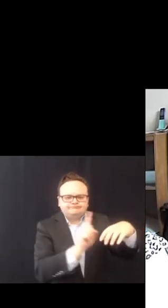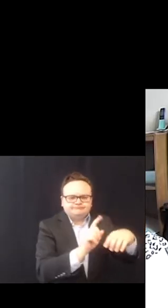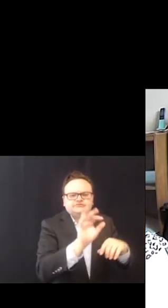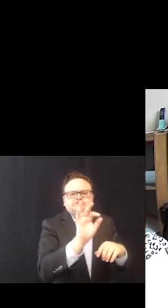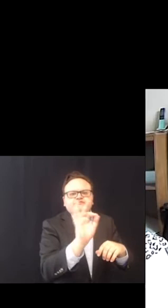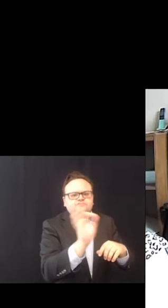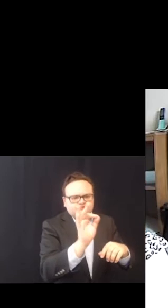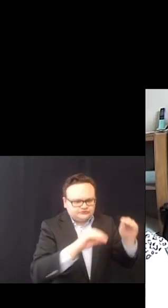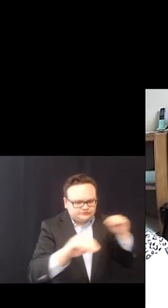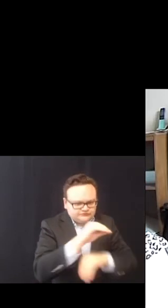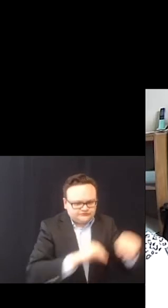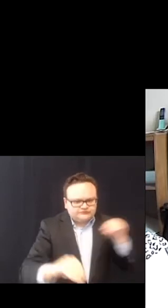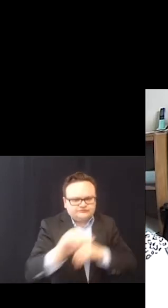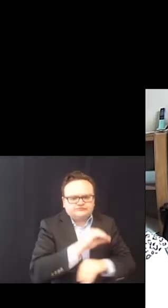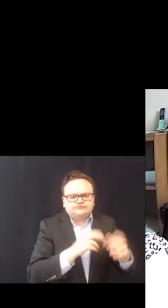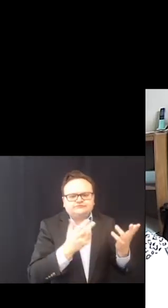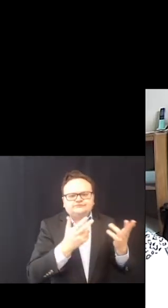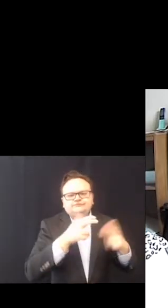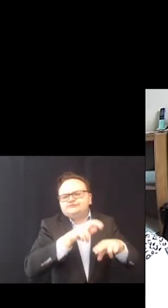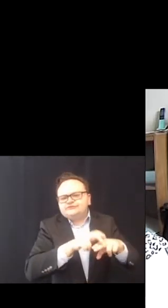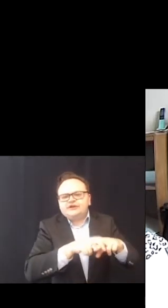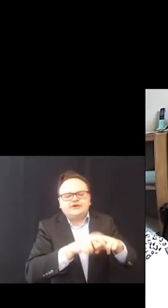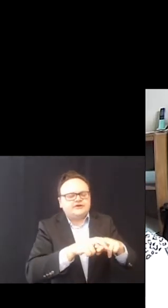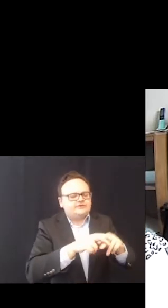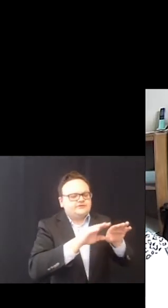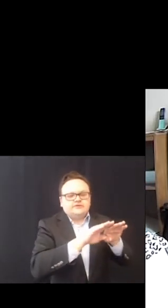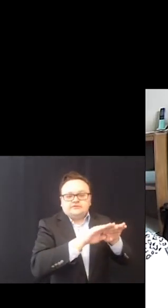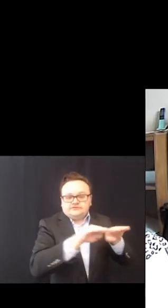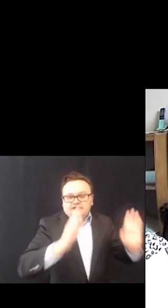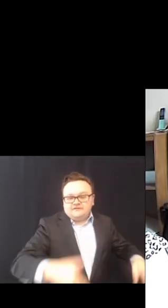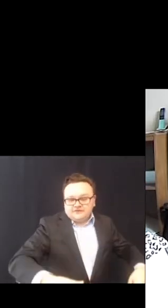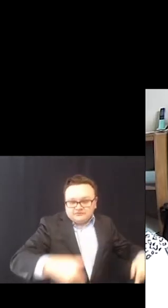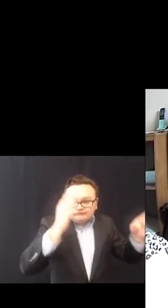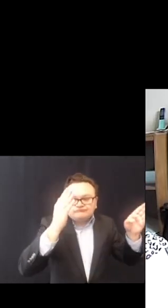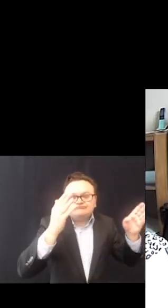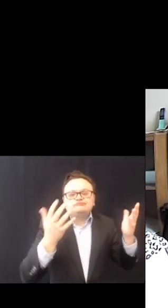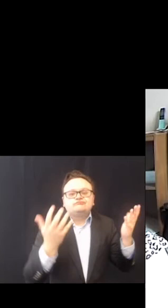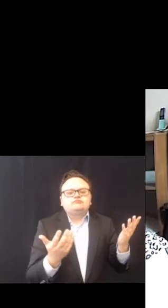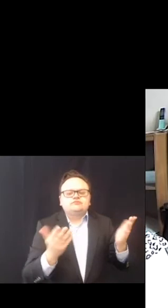furniture around such as chairs, and helping moving a big shelf sometimes, and